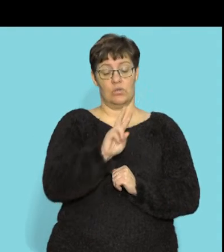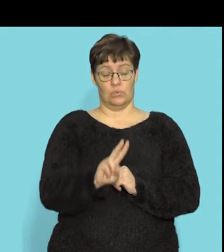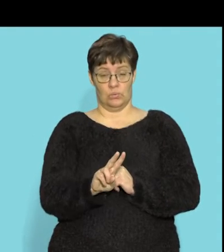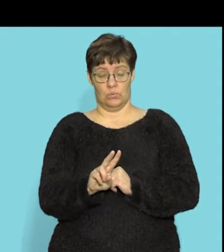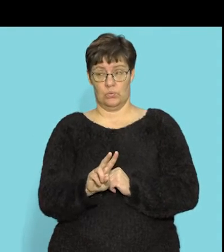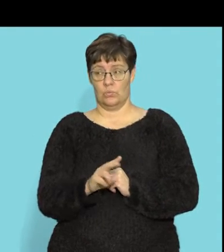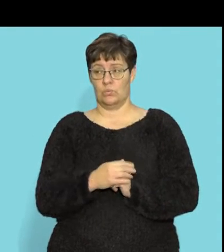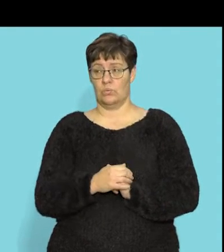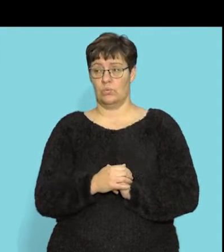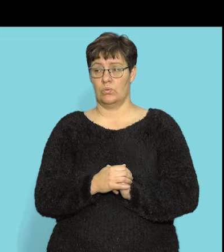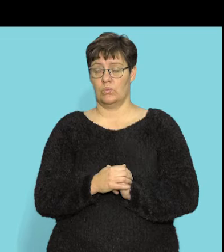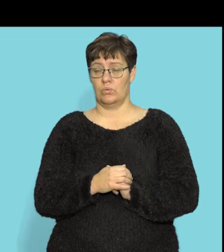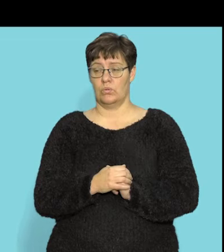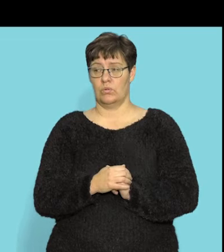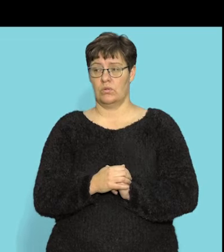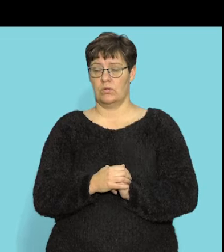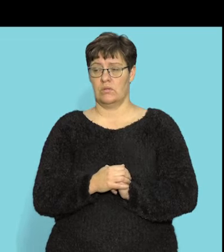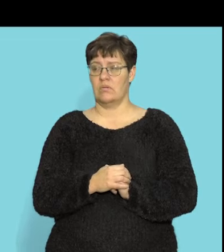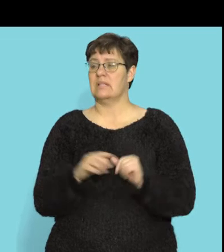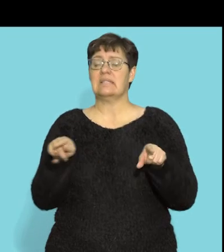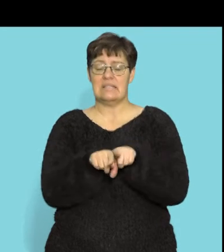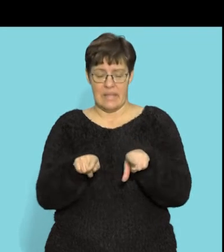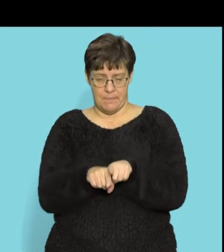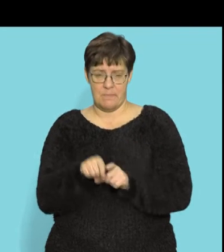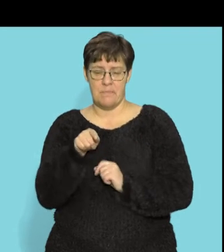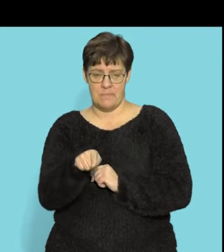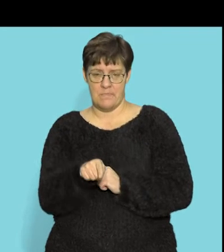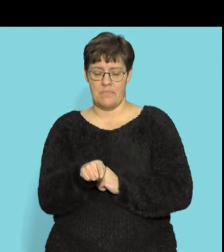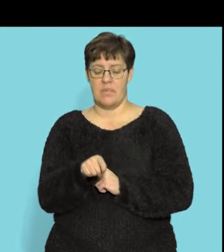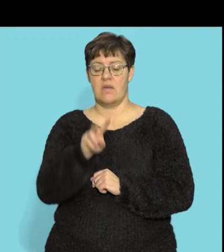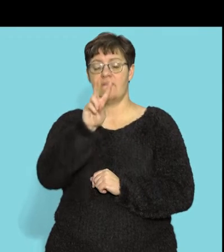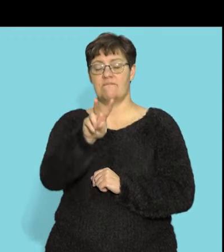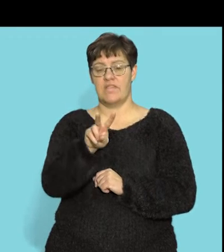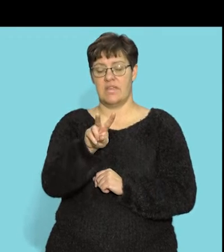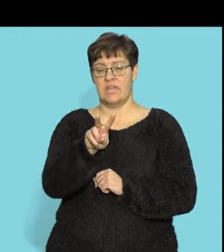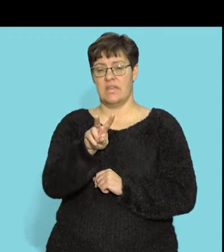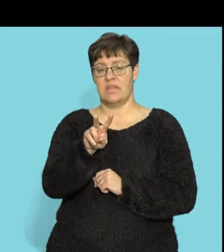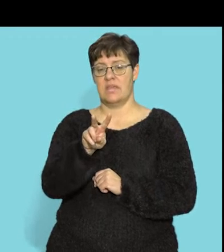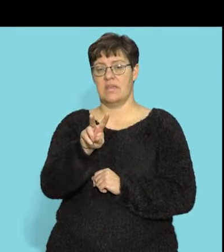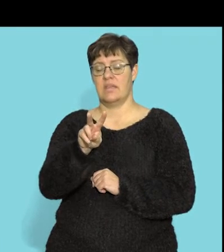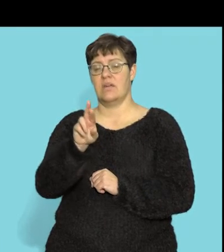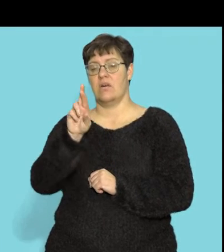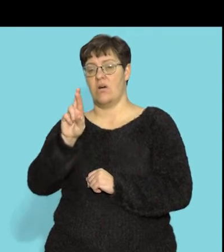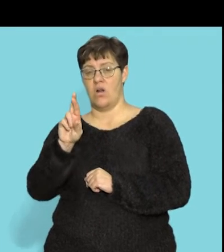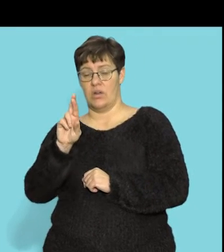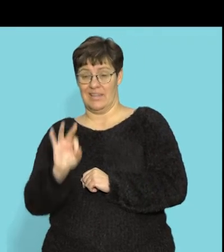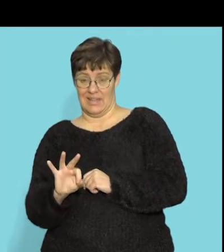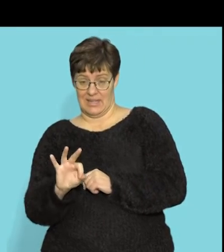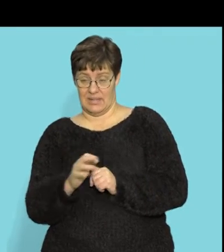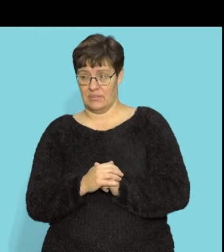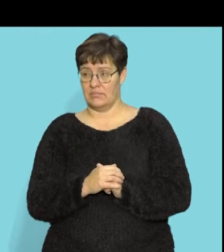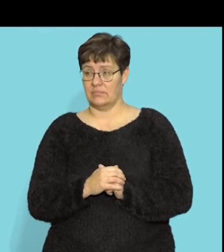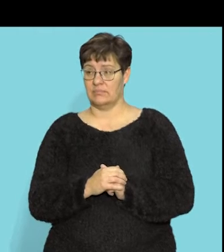R2, okay, which is the same as V across what?